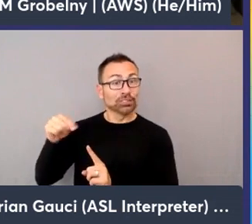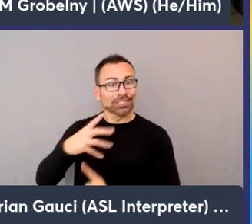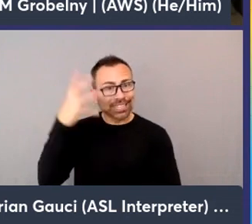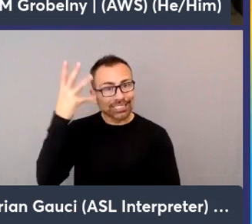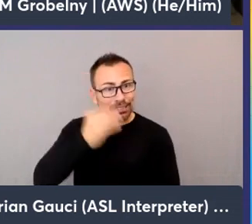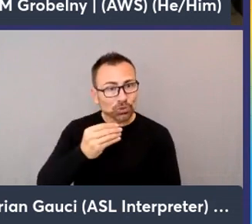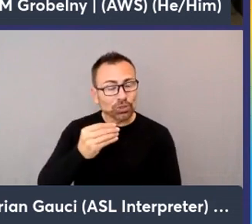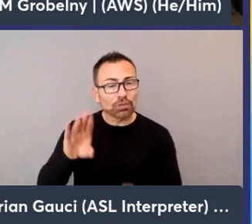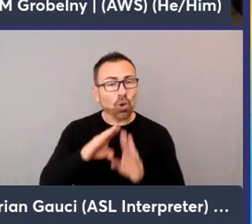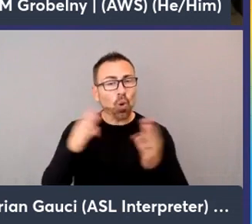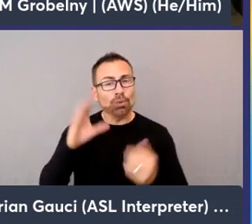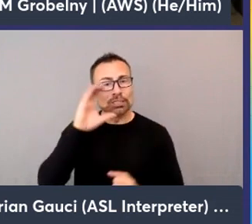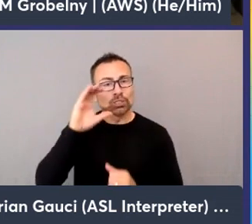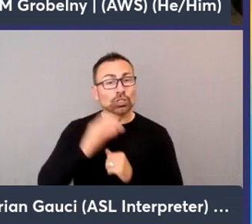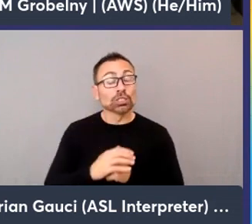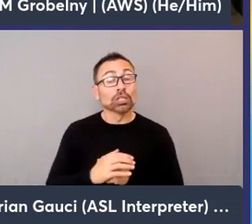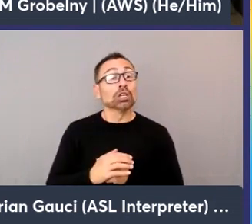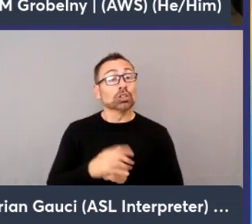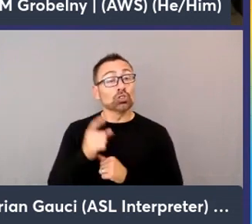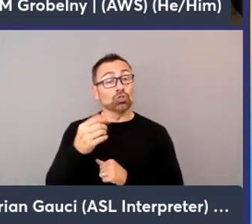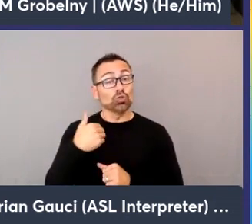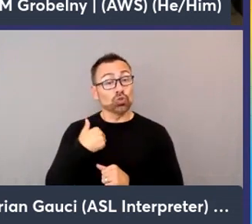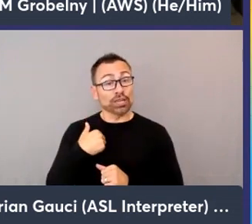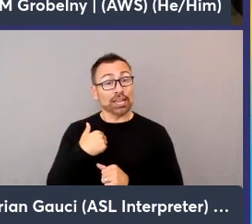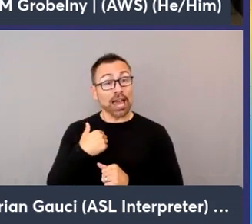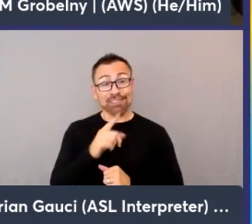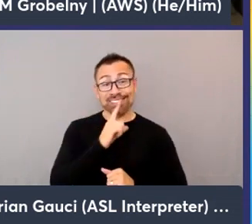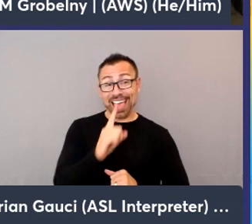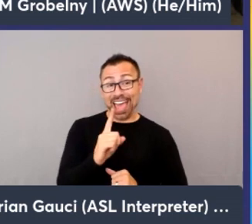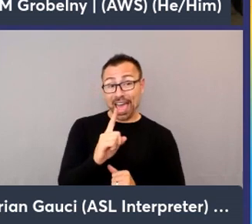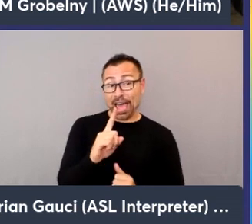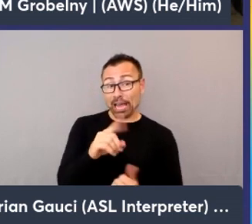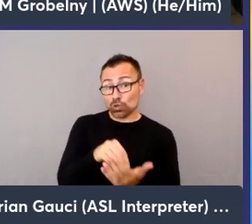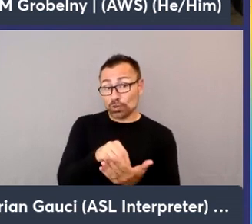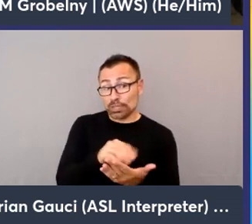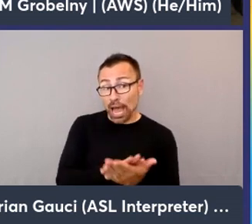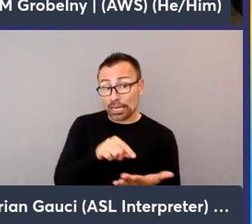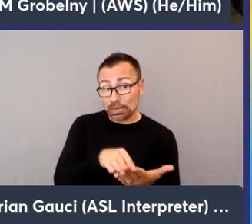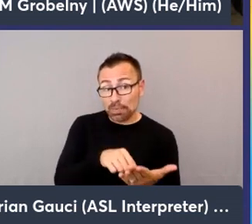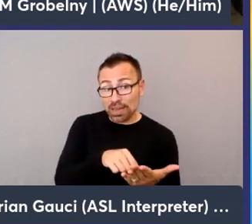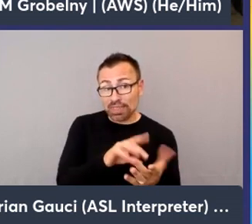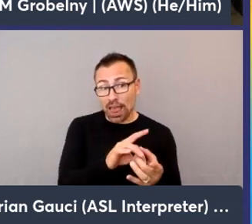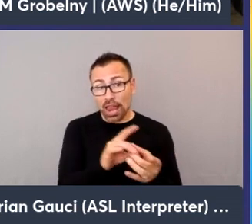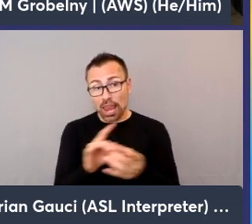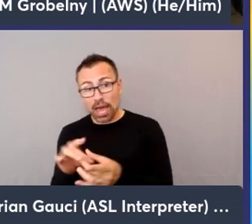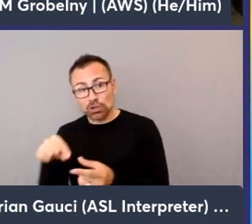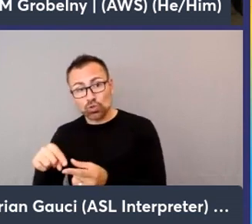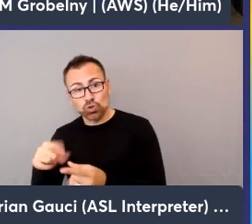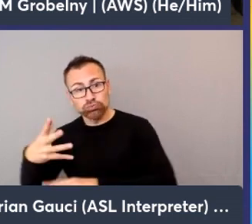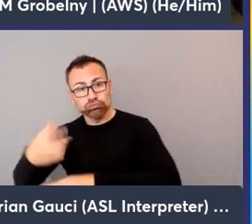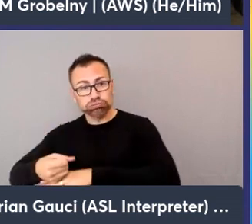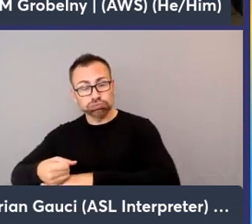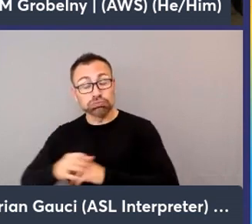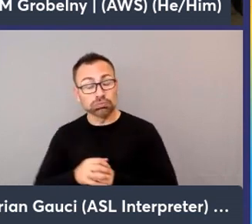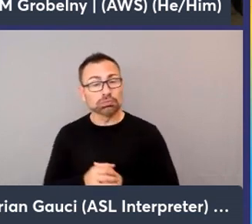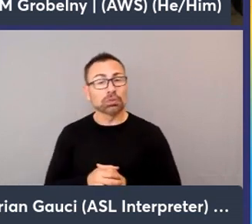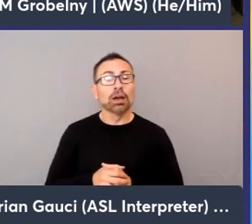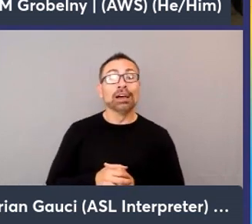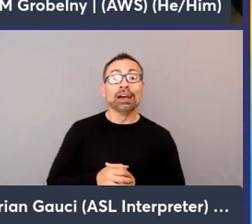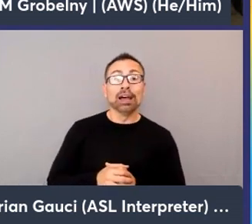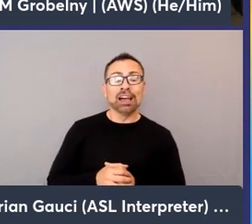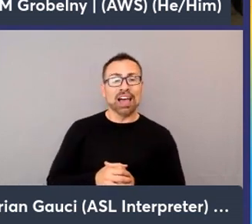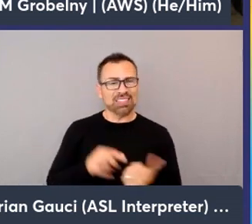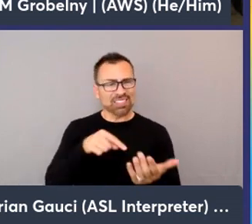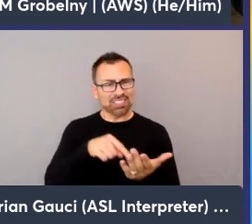you the actual document that has contributed to that particular outage, right? And then using that, you can basically